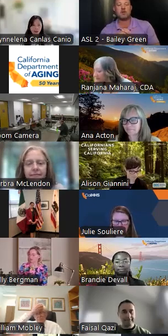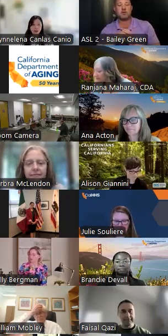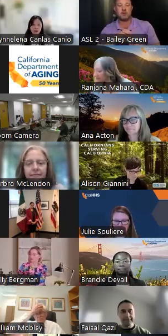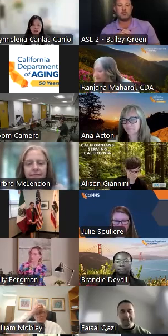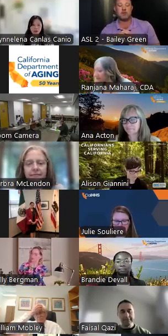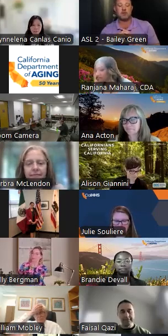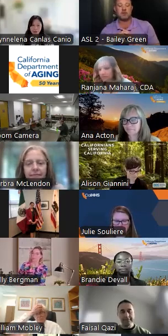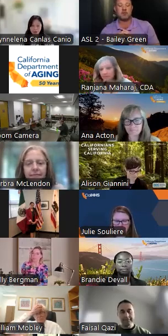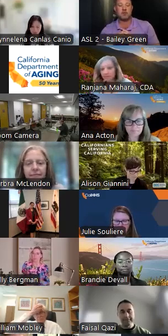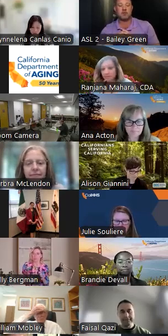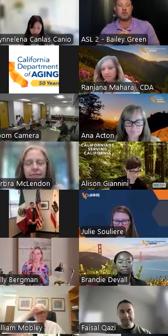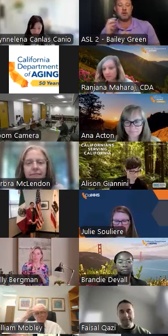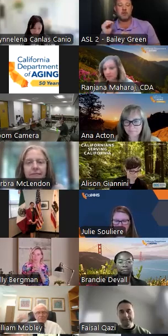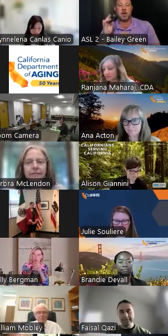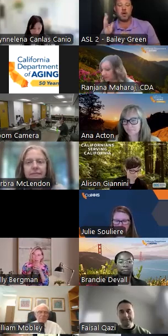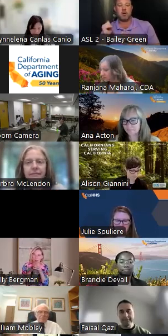right? Okay. Myra.